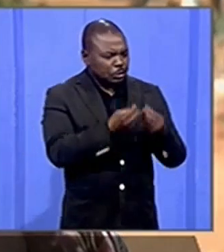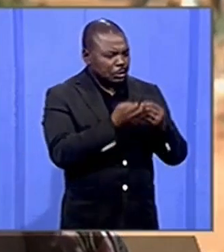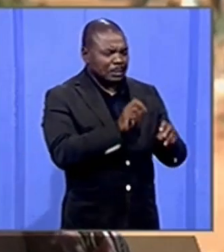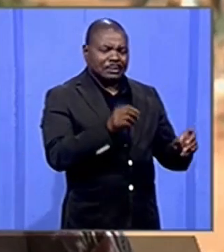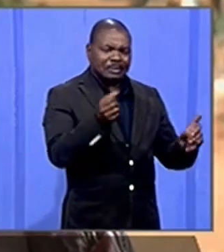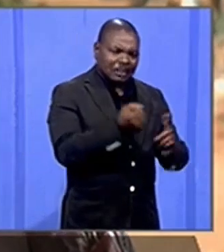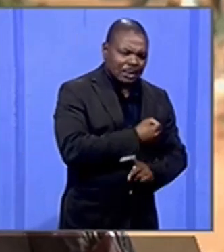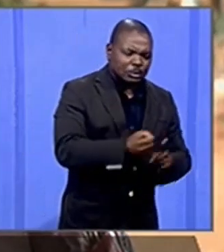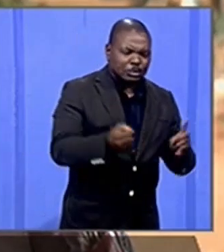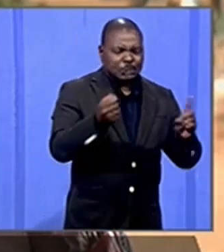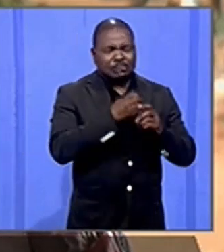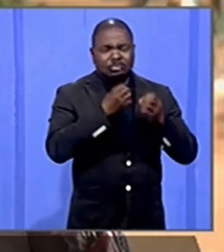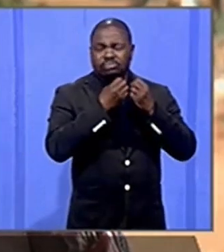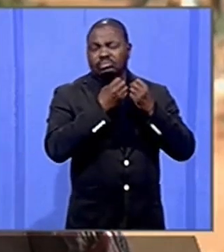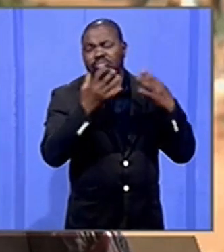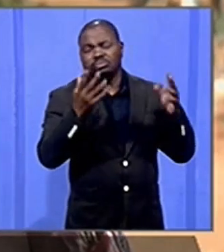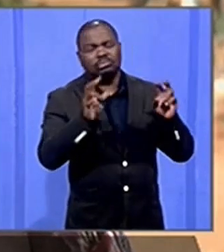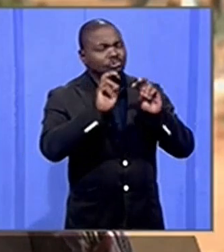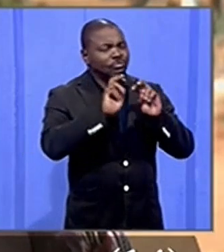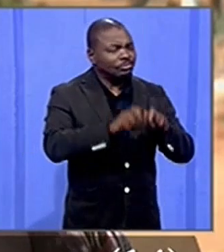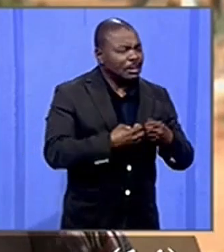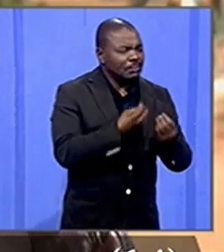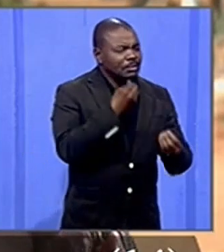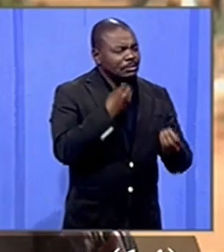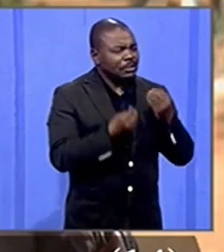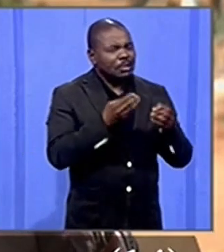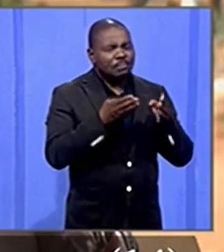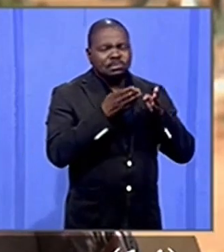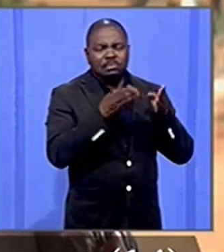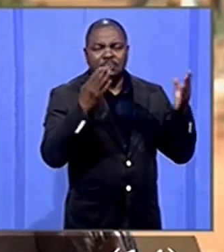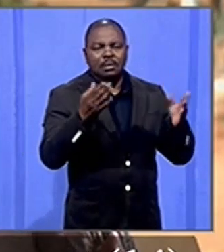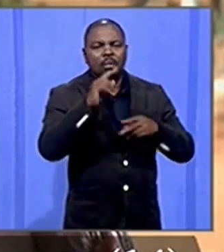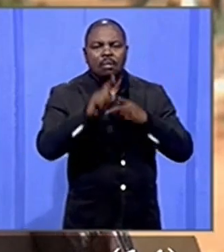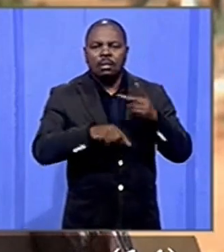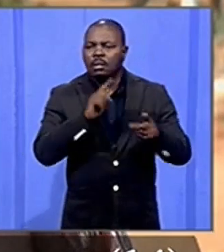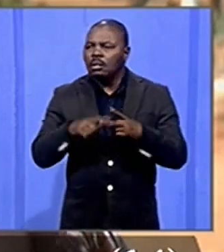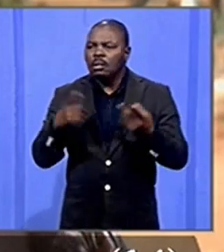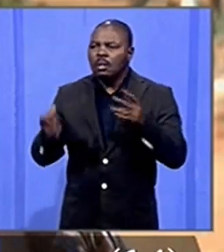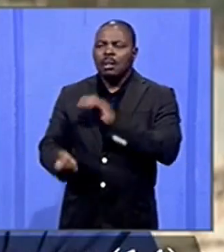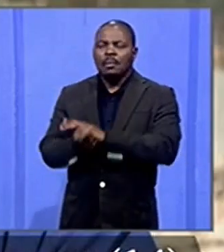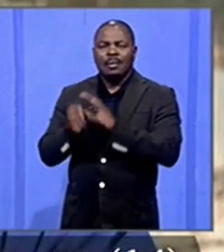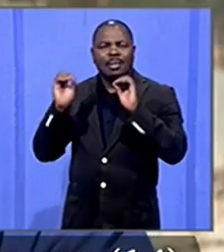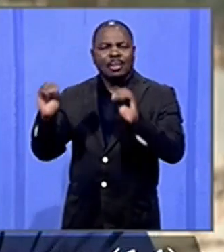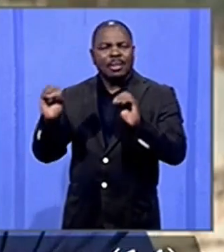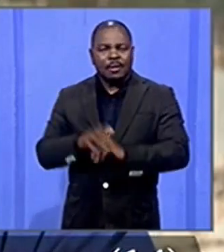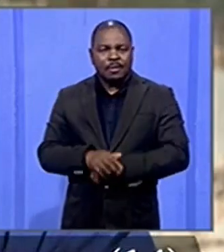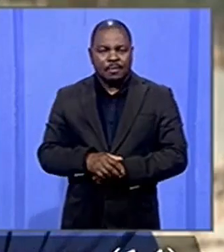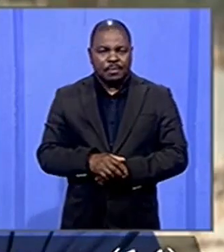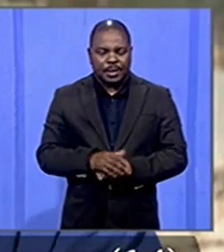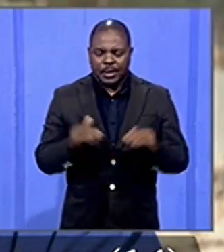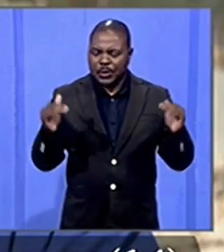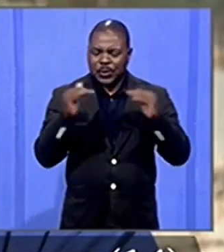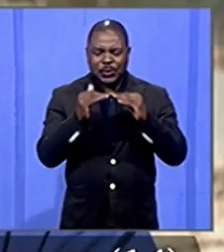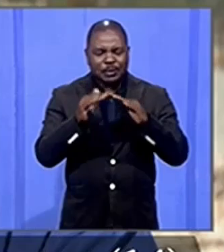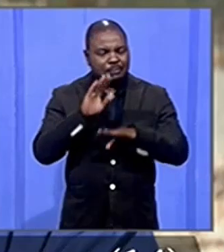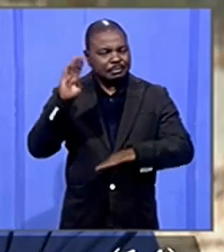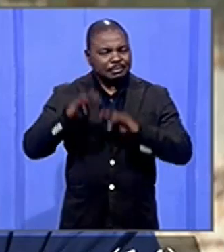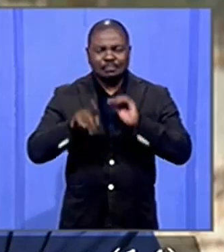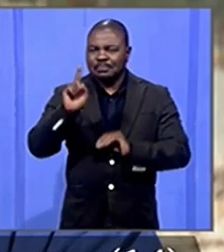dintsi and then le di rape tsa bana go bo go sa heletse go tsewa kgato epe. Justice must be served ka motho o ntseng